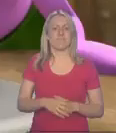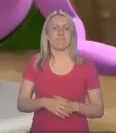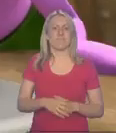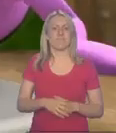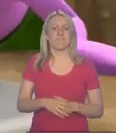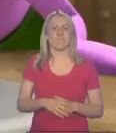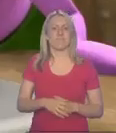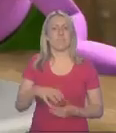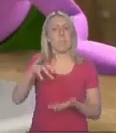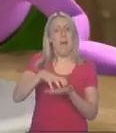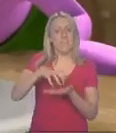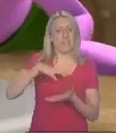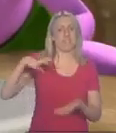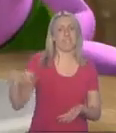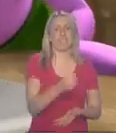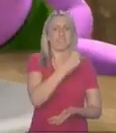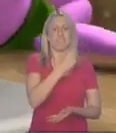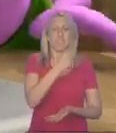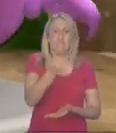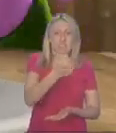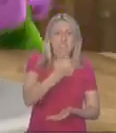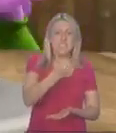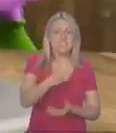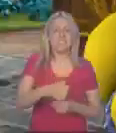I might just take a muffin for the journey, if that's okay.